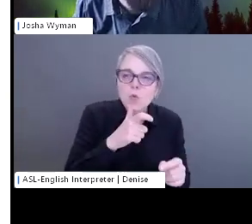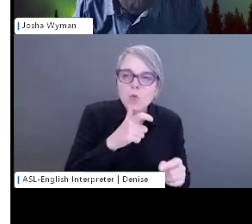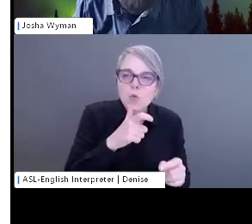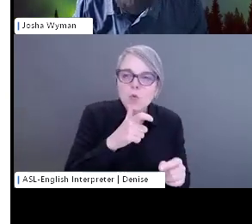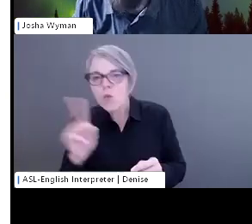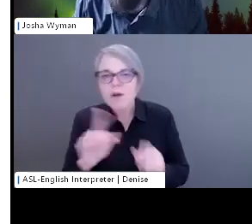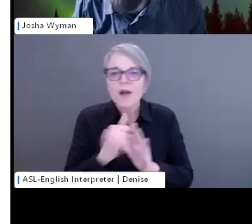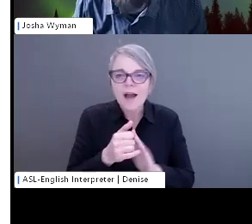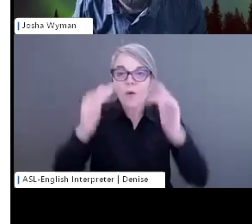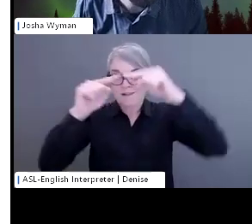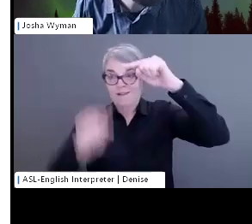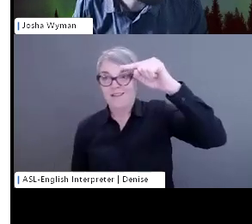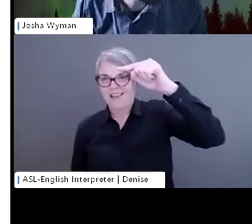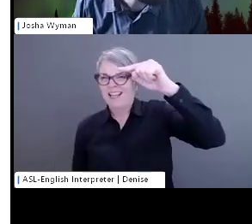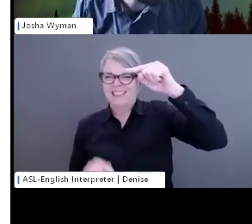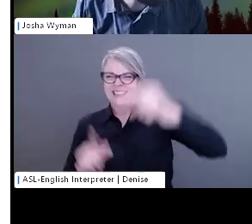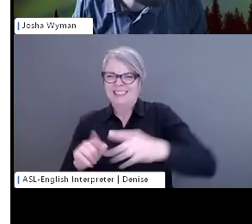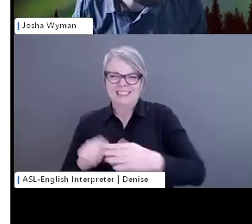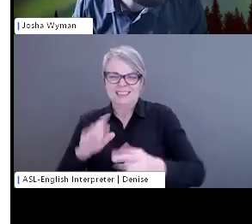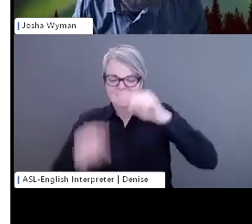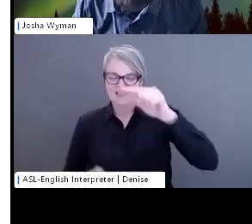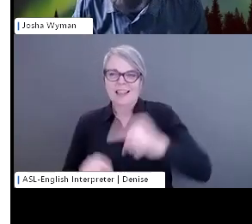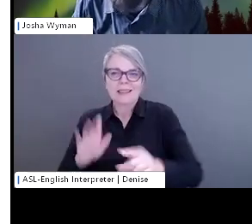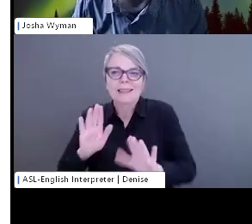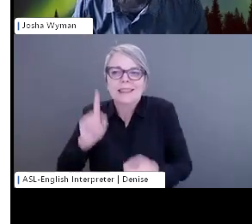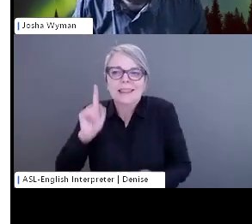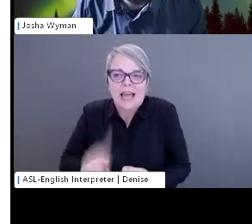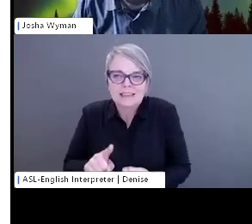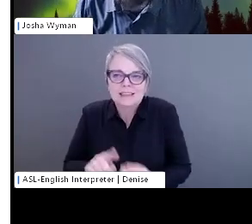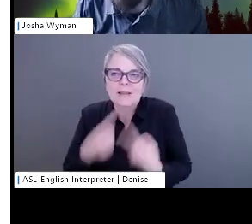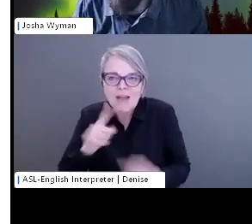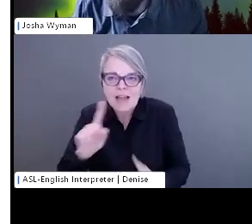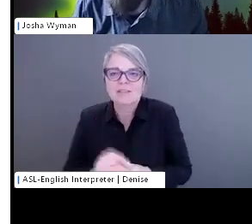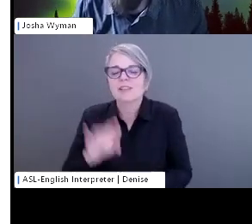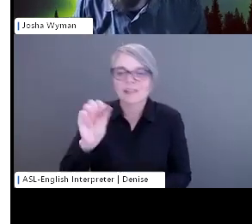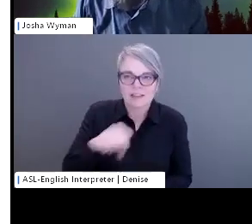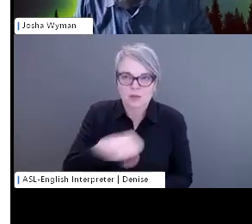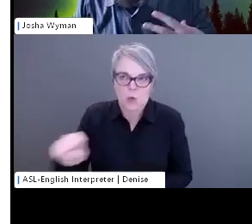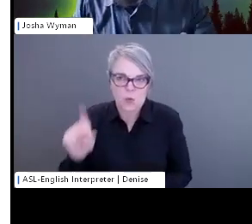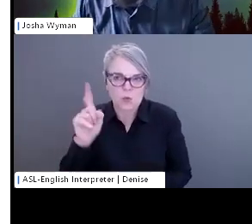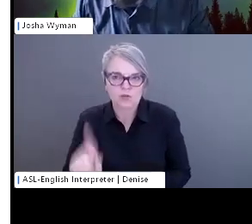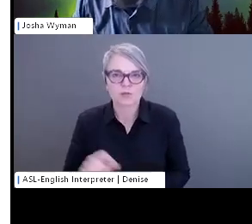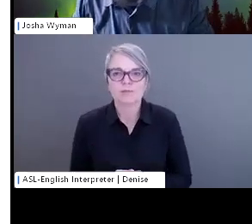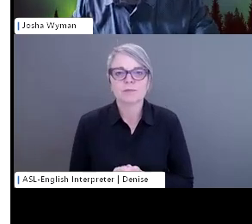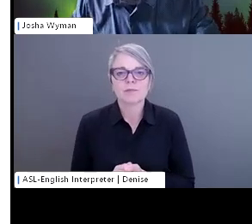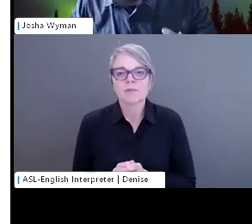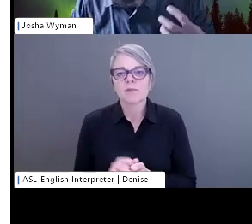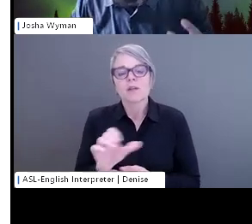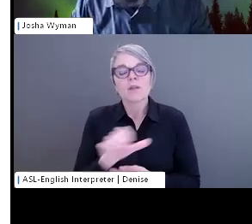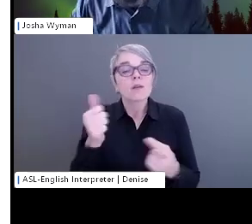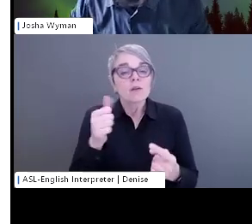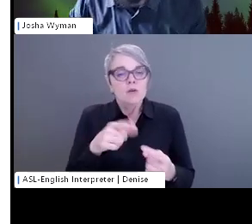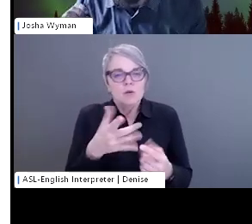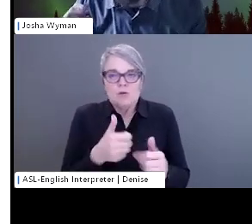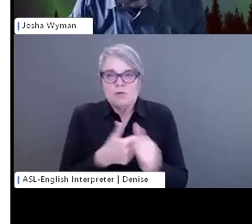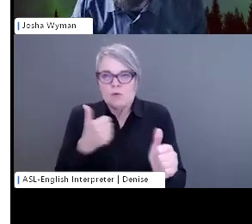choice questions and yes, no. And then other practices to avoid, leading and suggestive questions. These are questions where the question